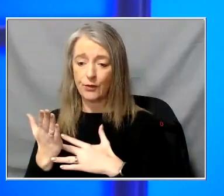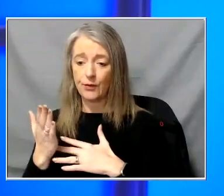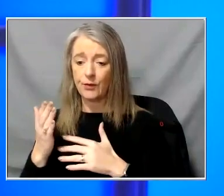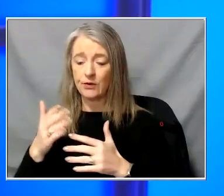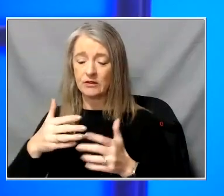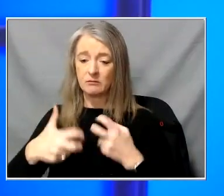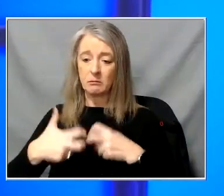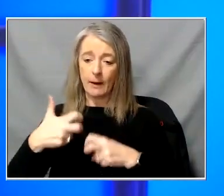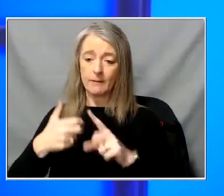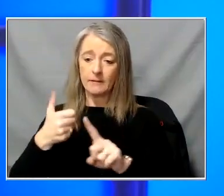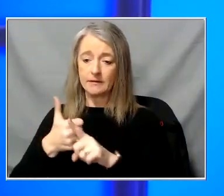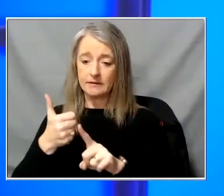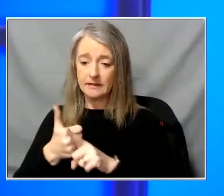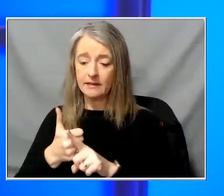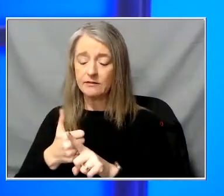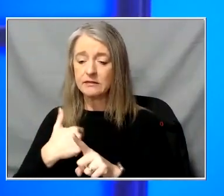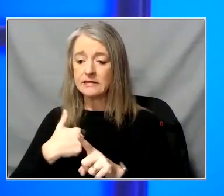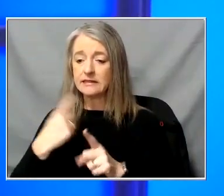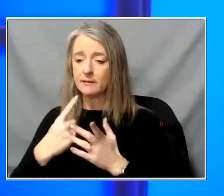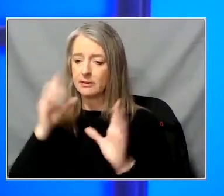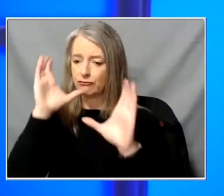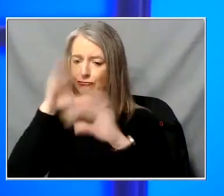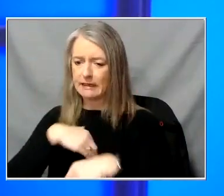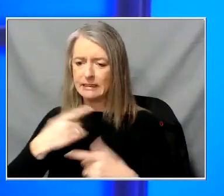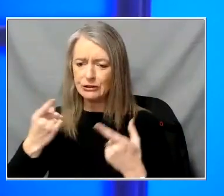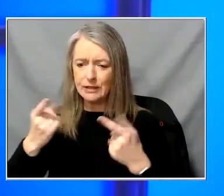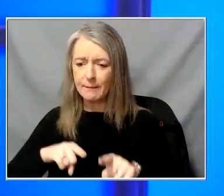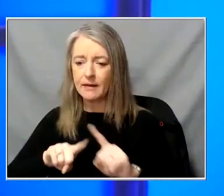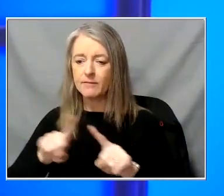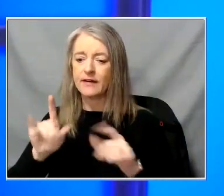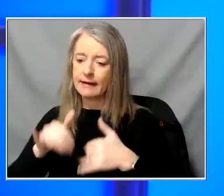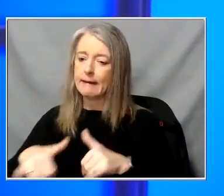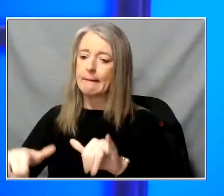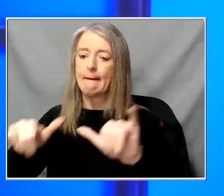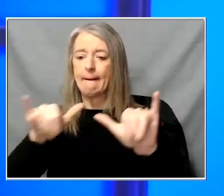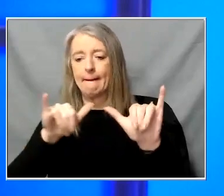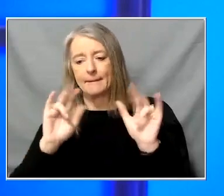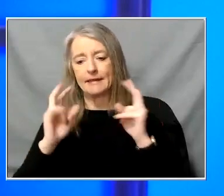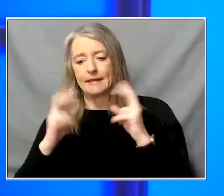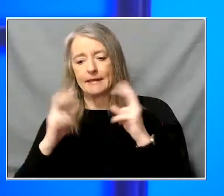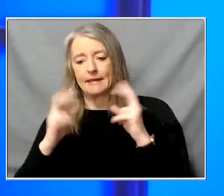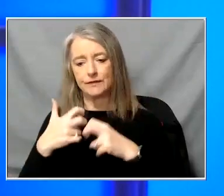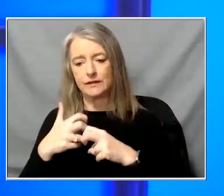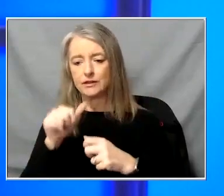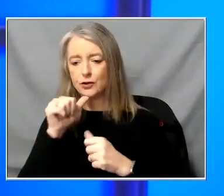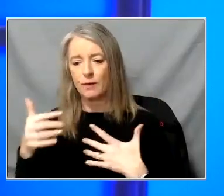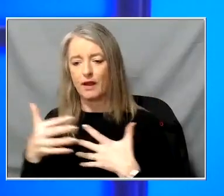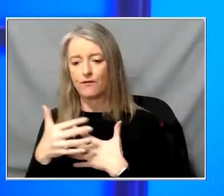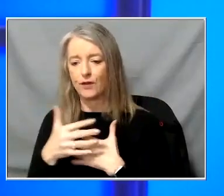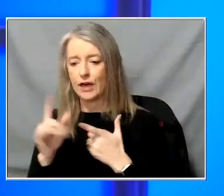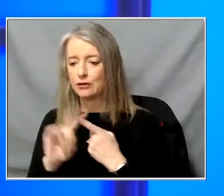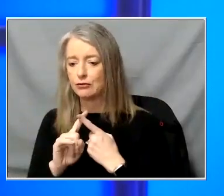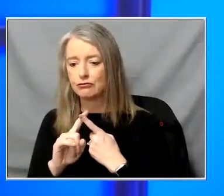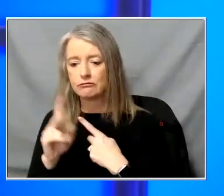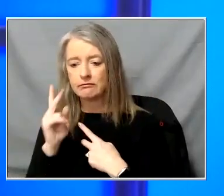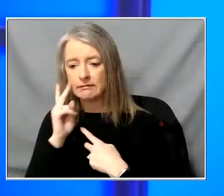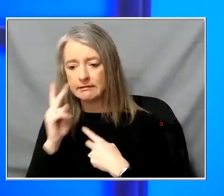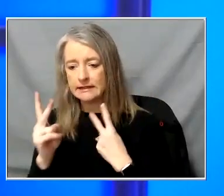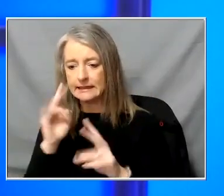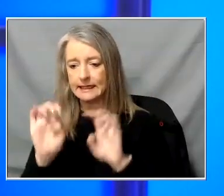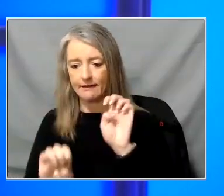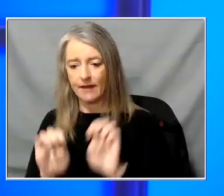traumatic amputations of limbs, because the nerves that send signals, they still have an ending place in the brain, and